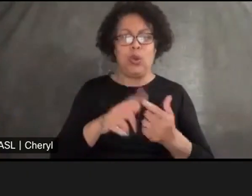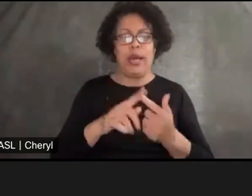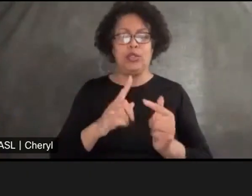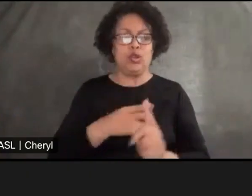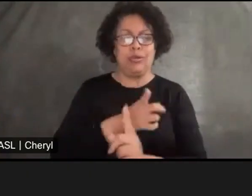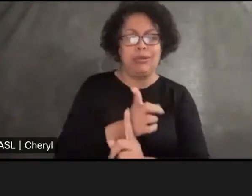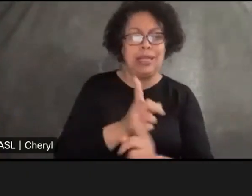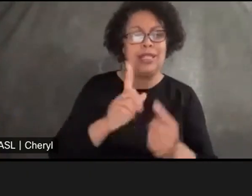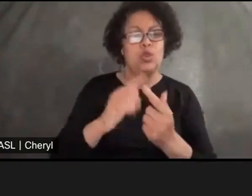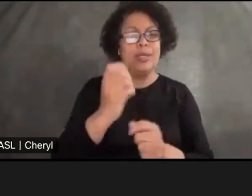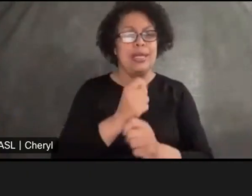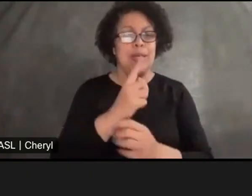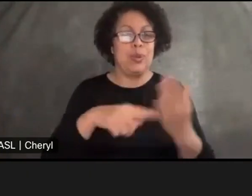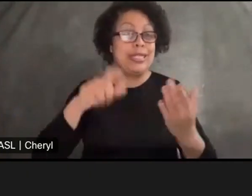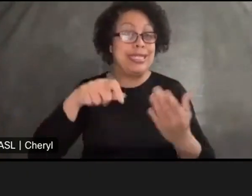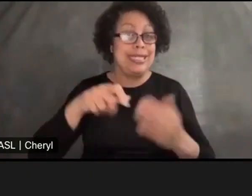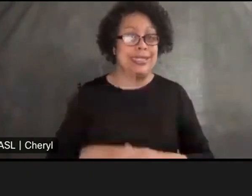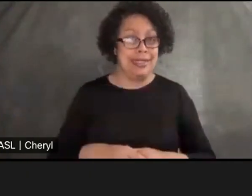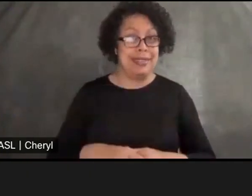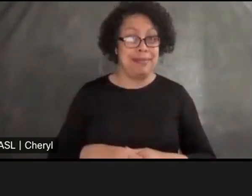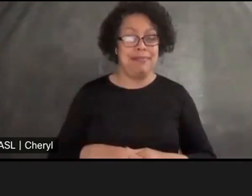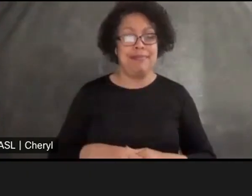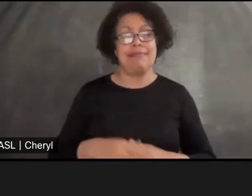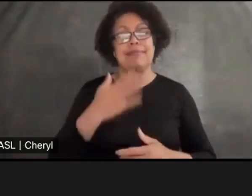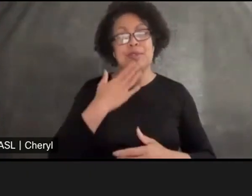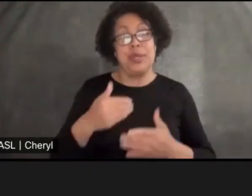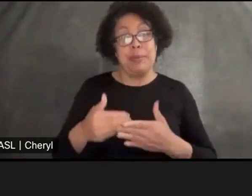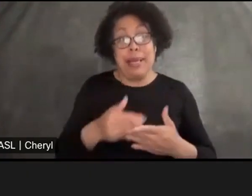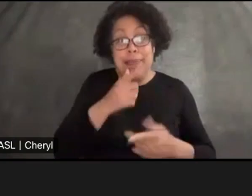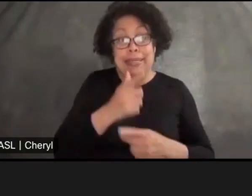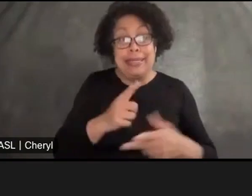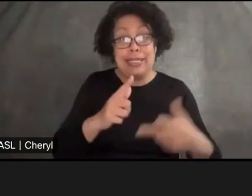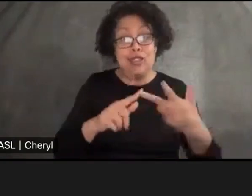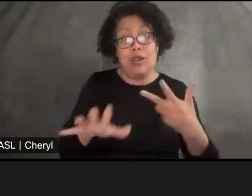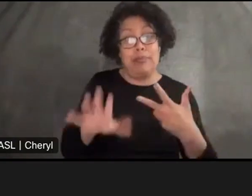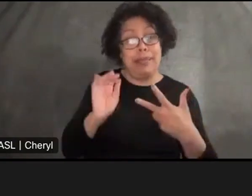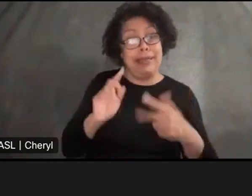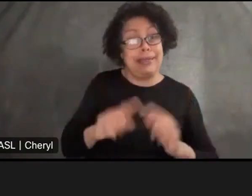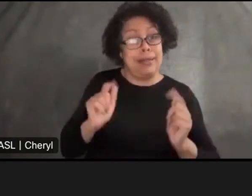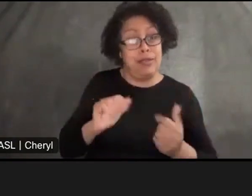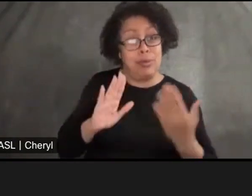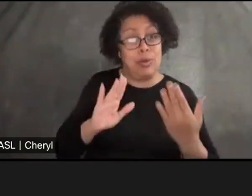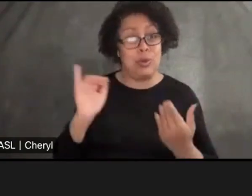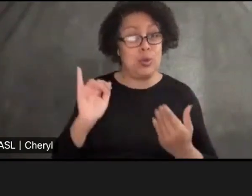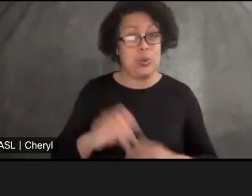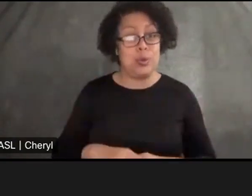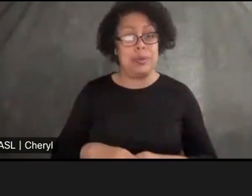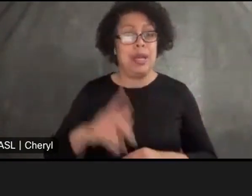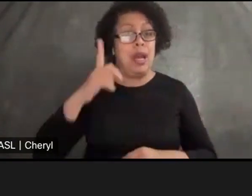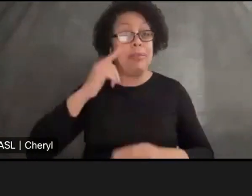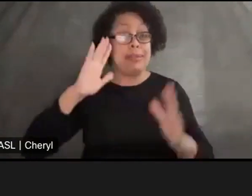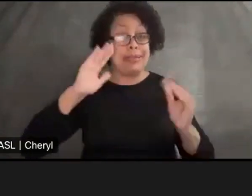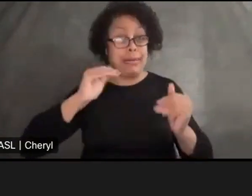she needs. The sweet baby sister is free to choose a different path, as expectations have already been